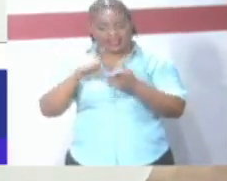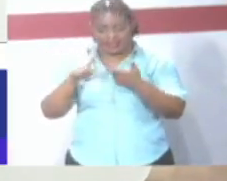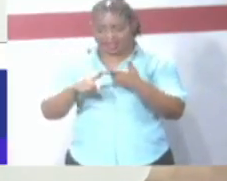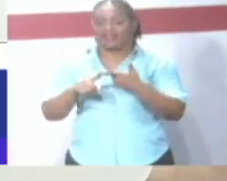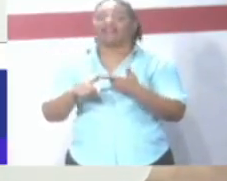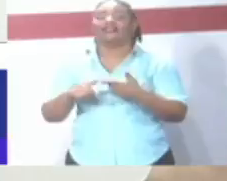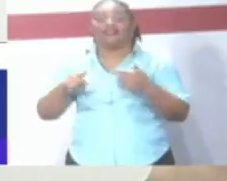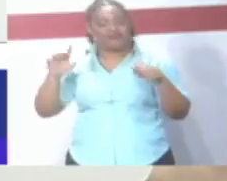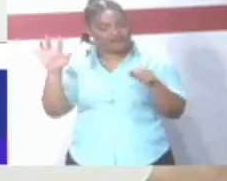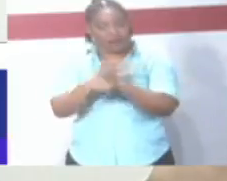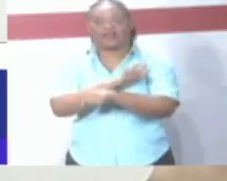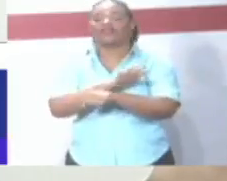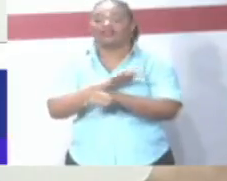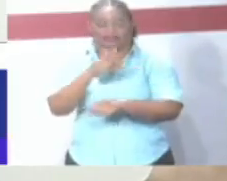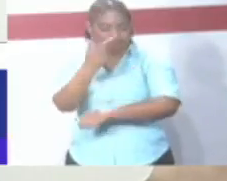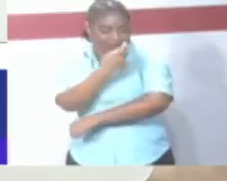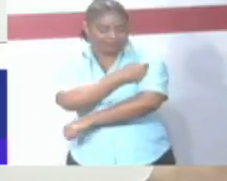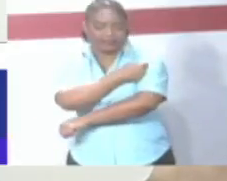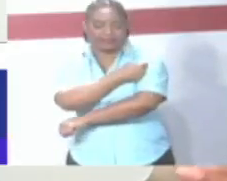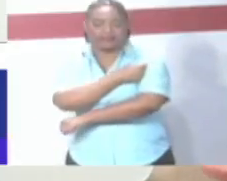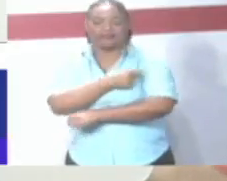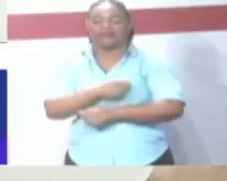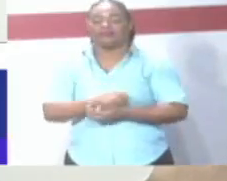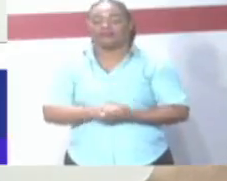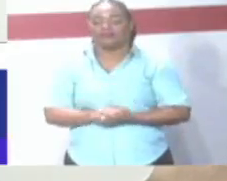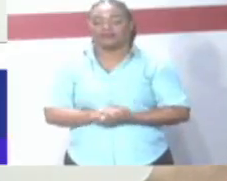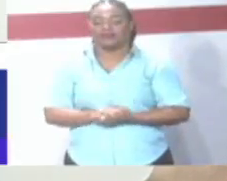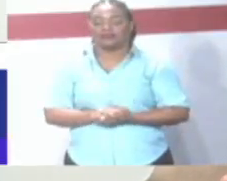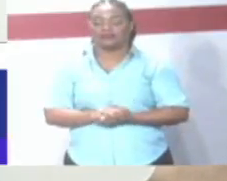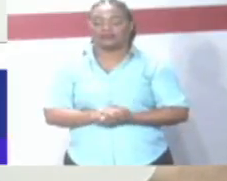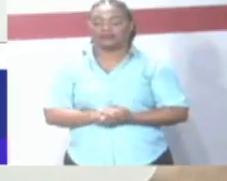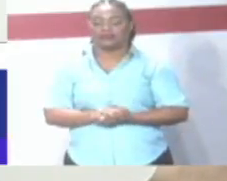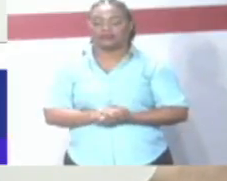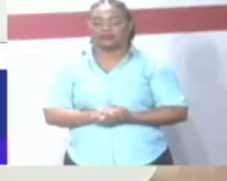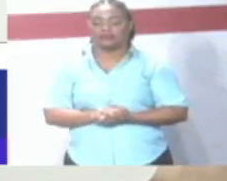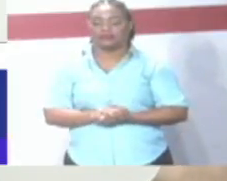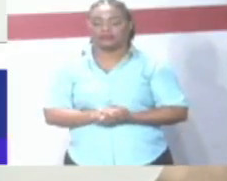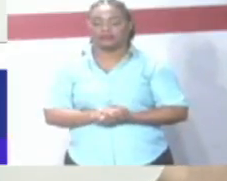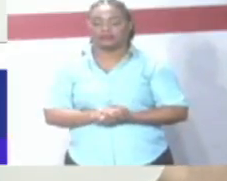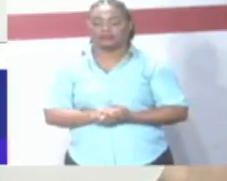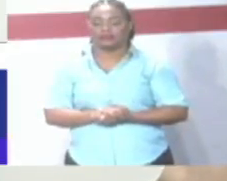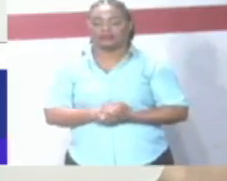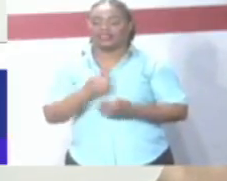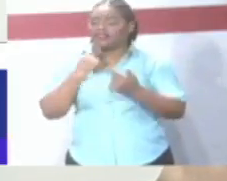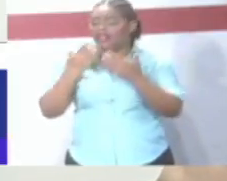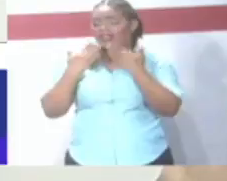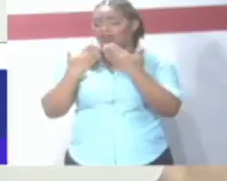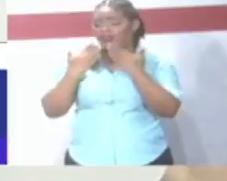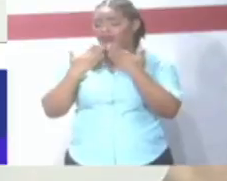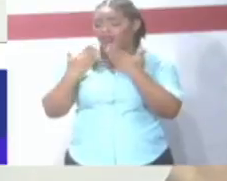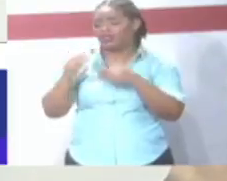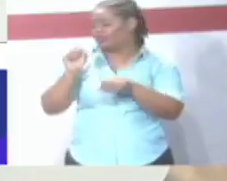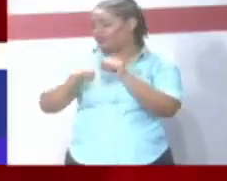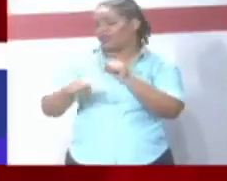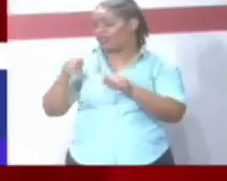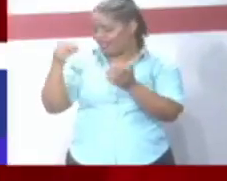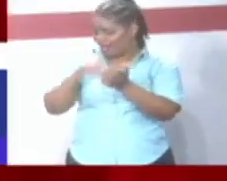fully vaccinated. So I welcome the chance to reiterate that, and I now hand you over to the